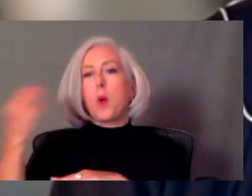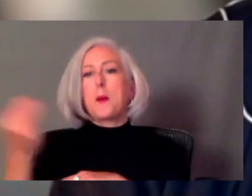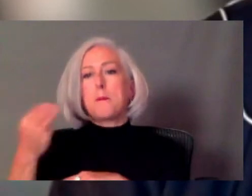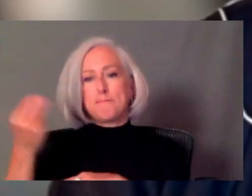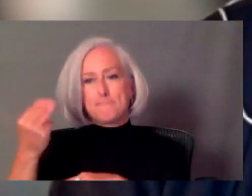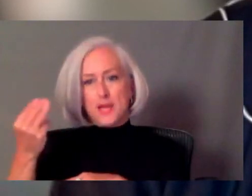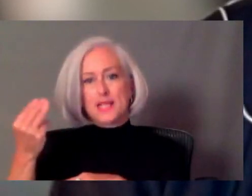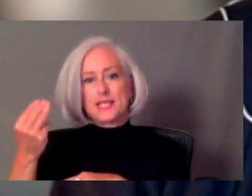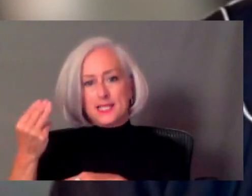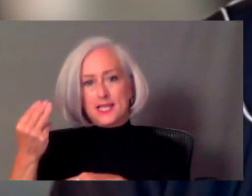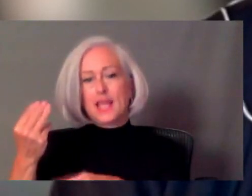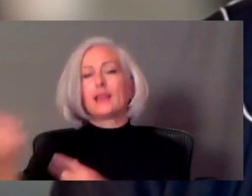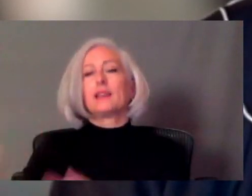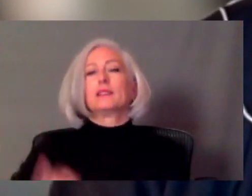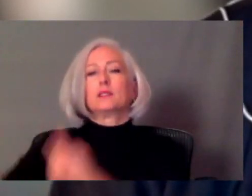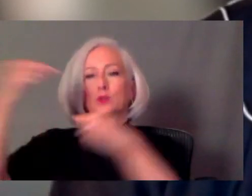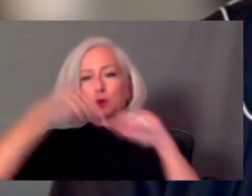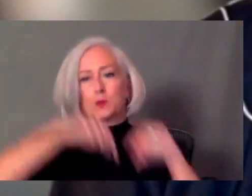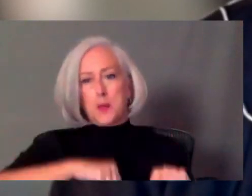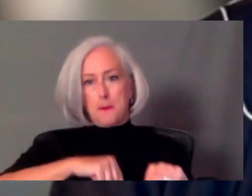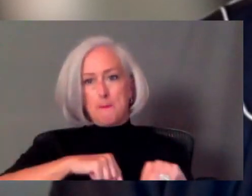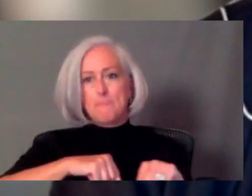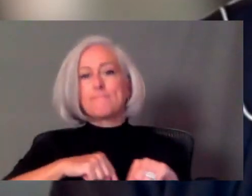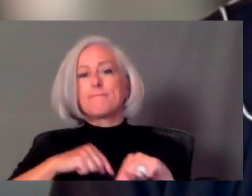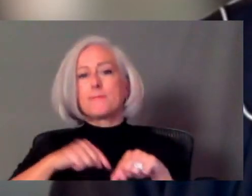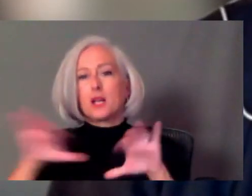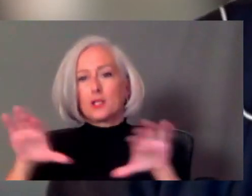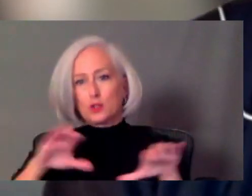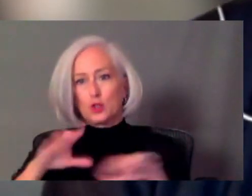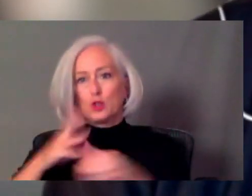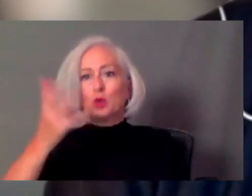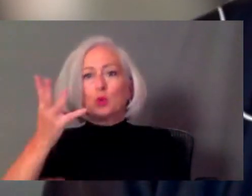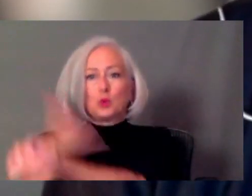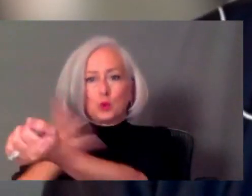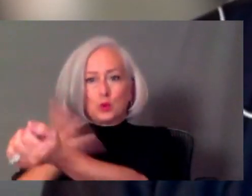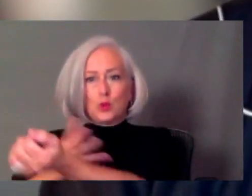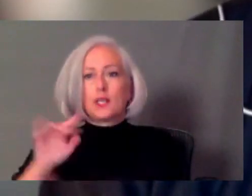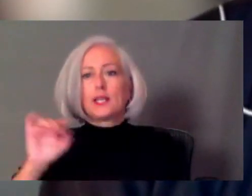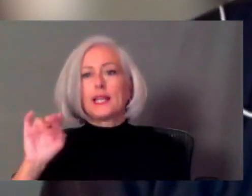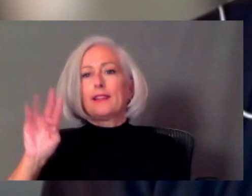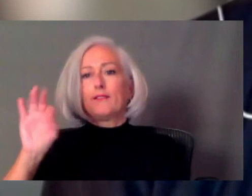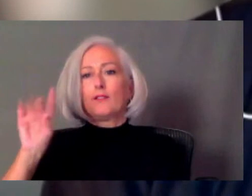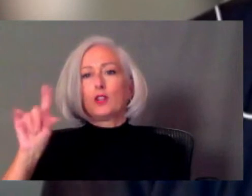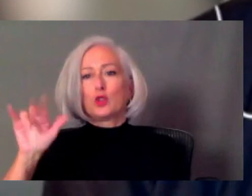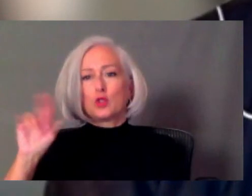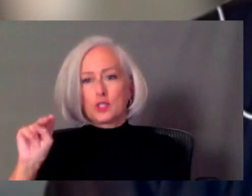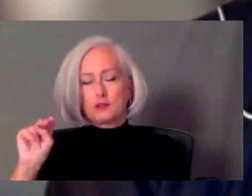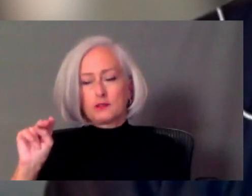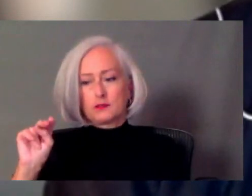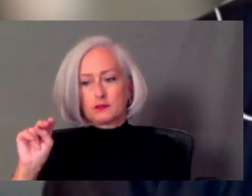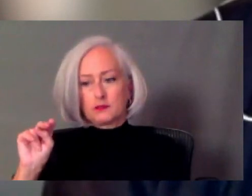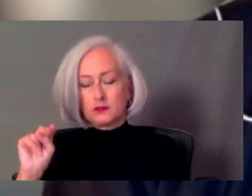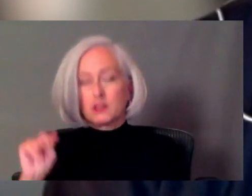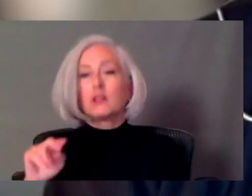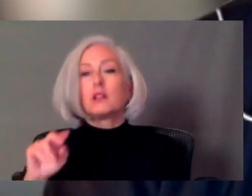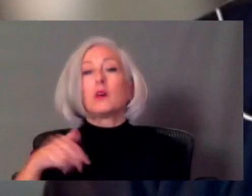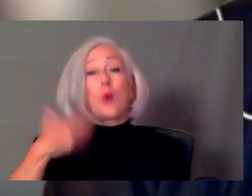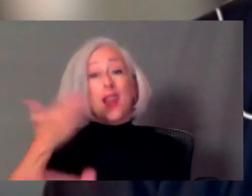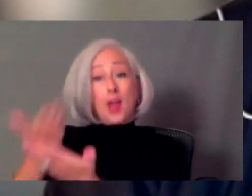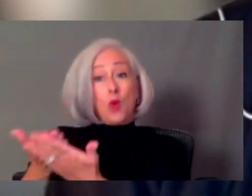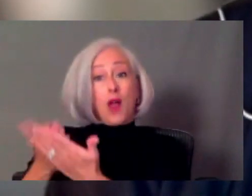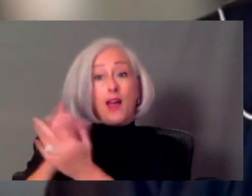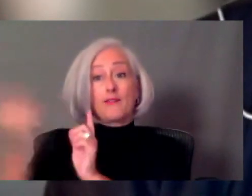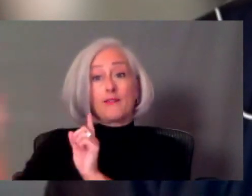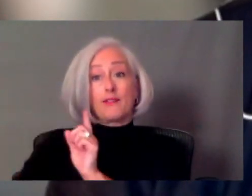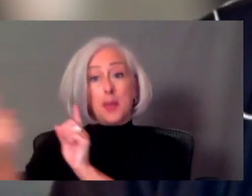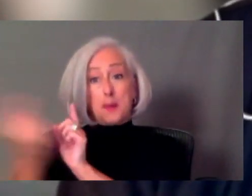I would say, so I came back home that day. Fatigue was probably one of the worst things for